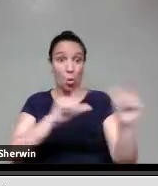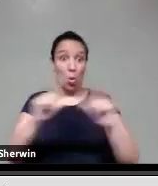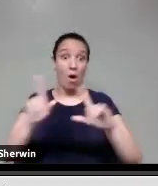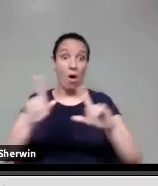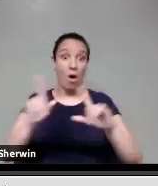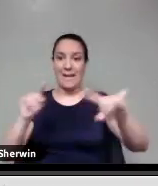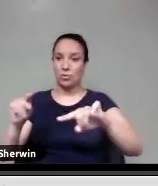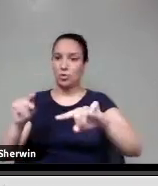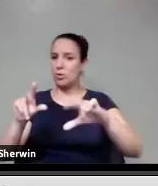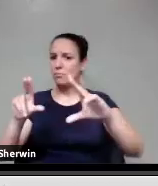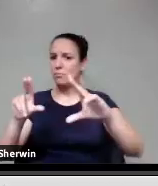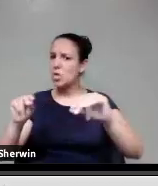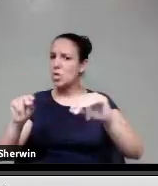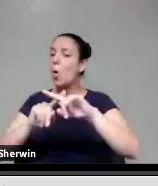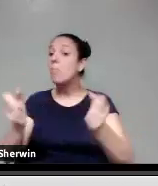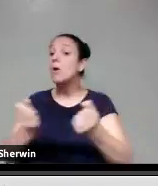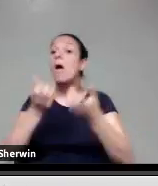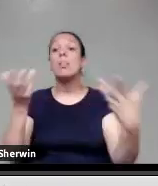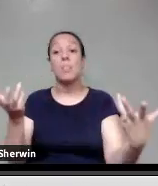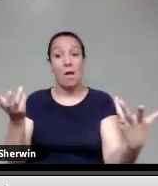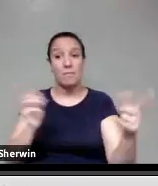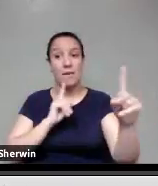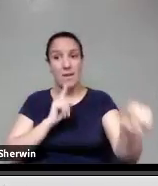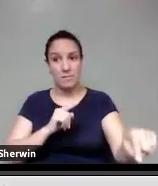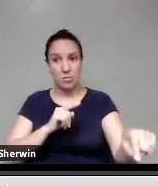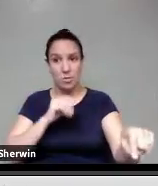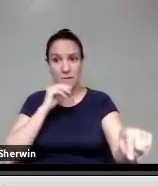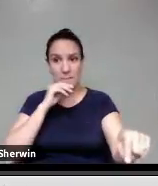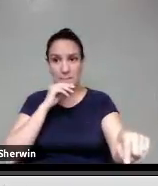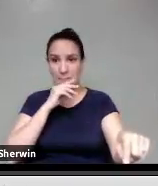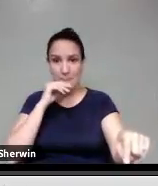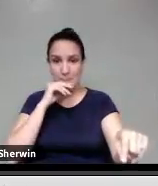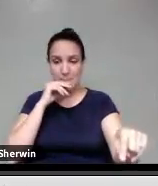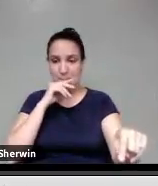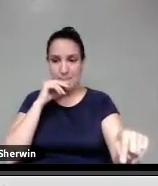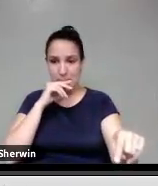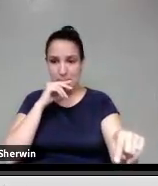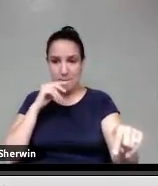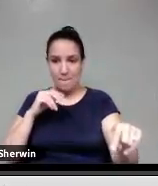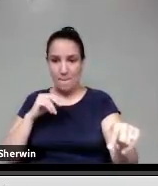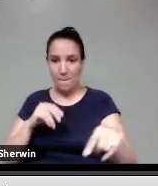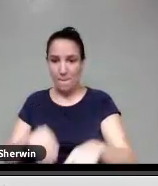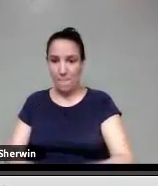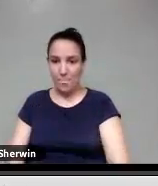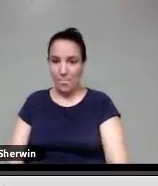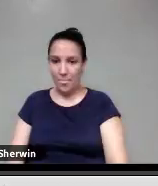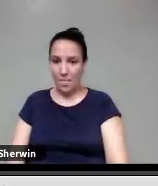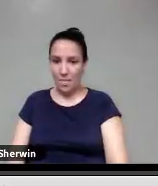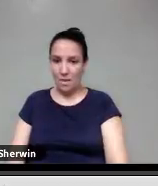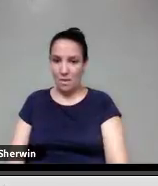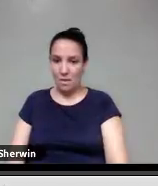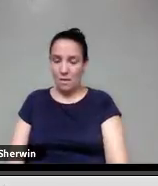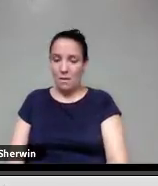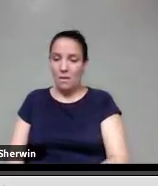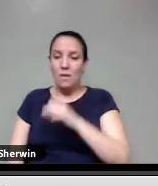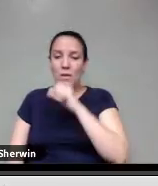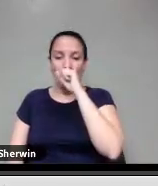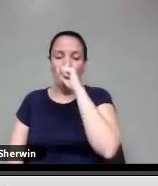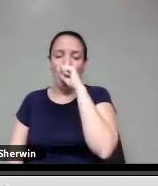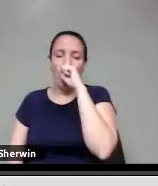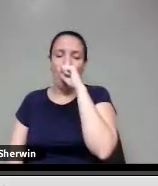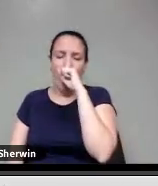got was very enlightening because it told them, here's what you are doing well, keep doing it. And that's always good for you to